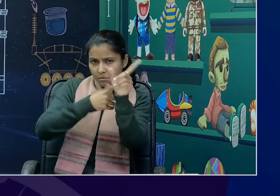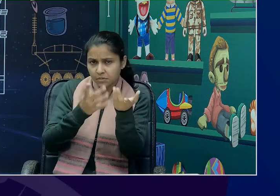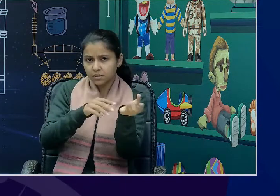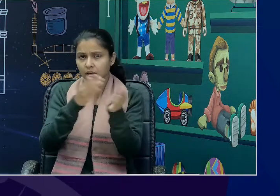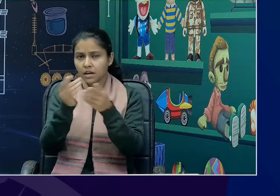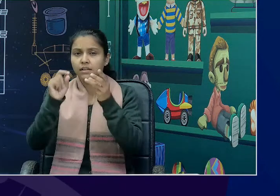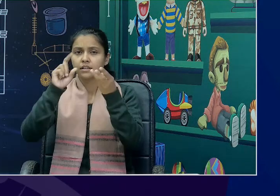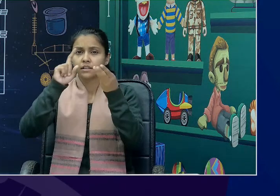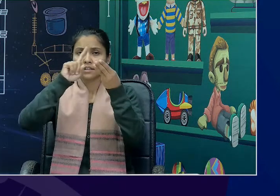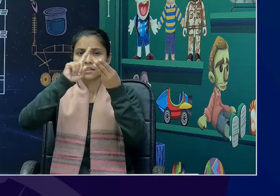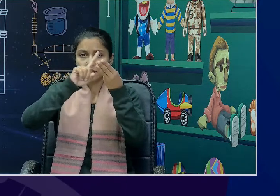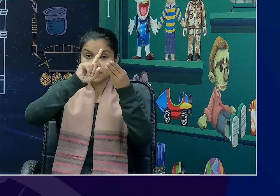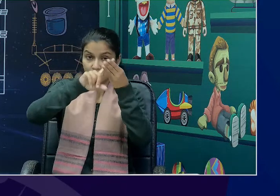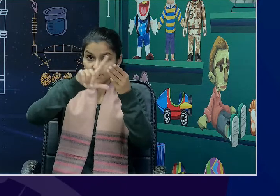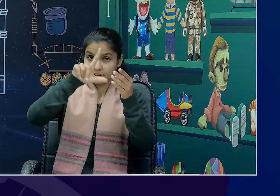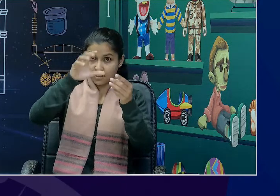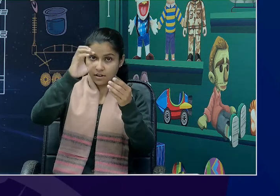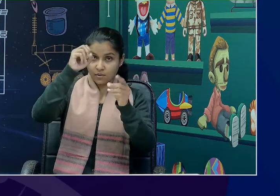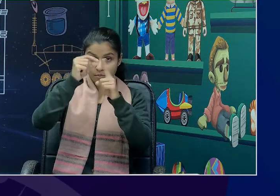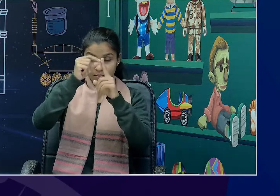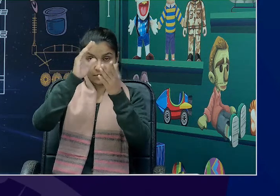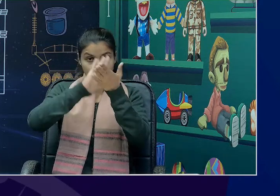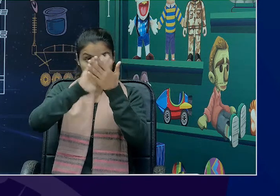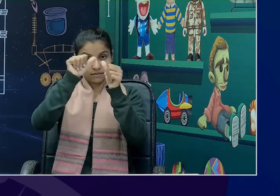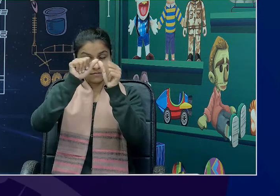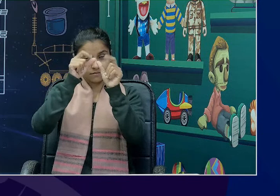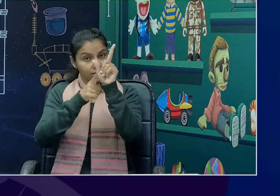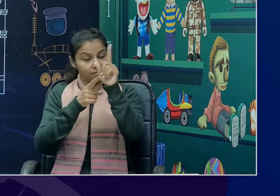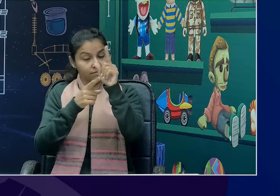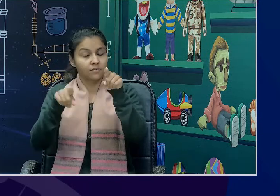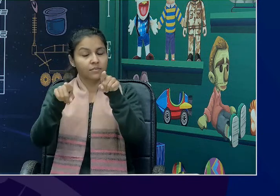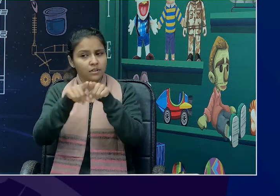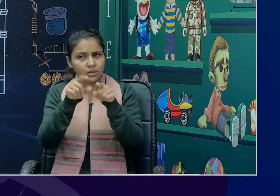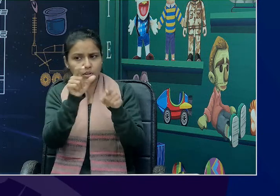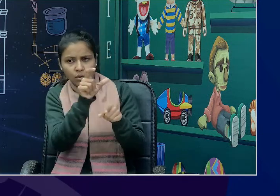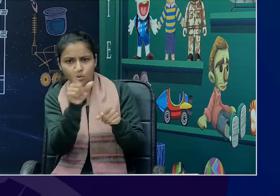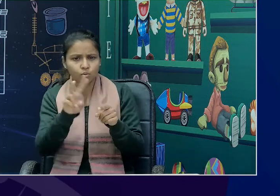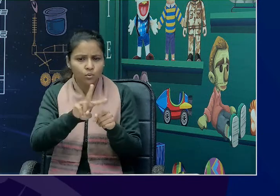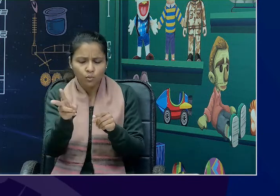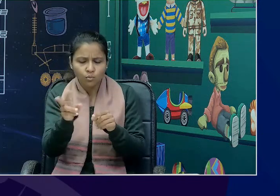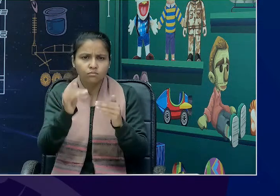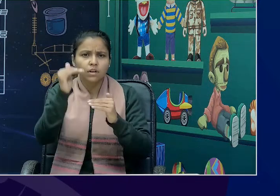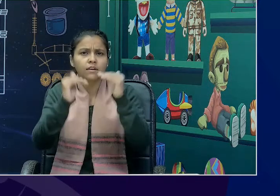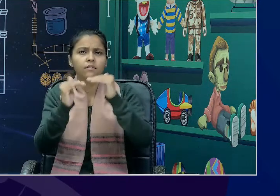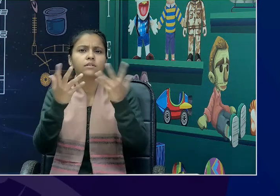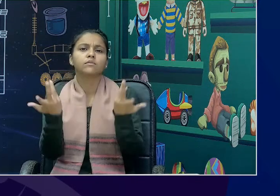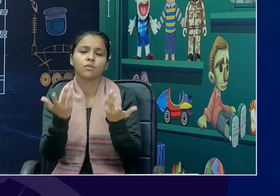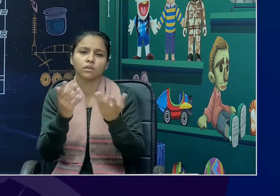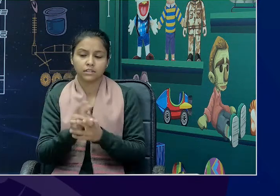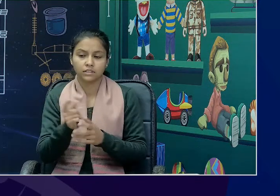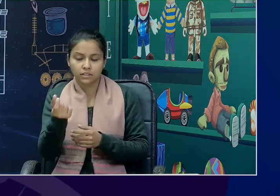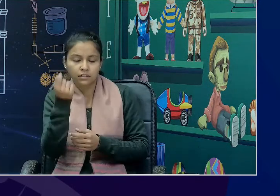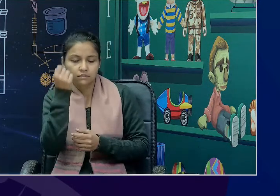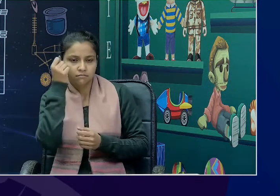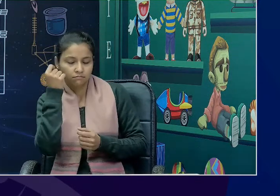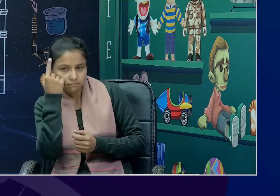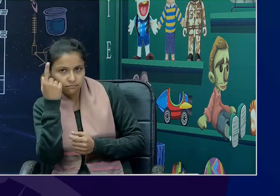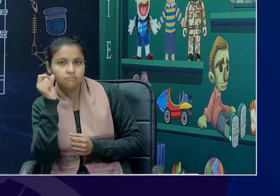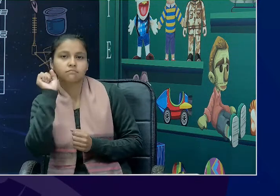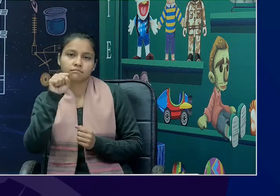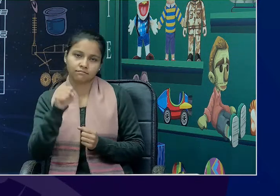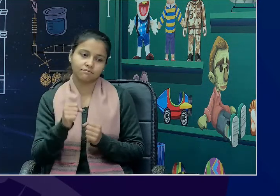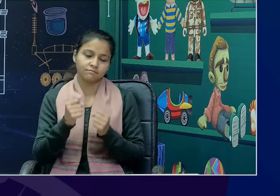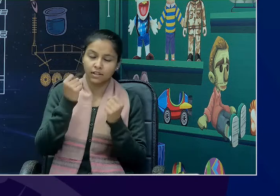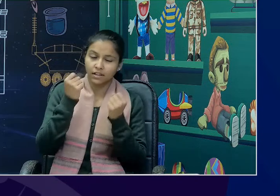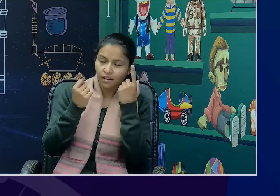Yes, it is a very important question, because even the adults have a difficulty in understanding the difference between an allopathic